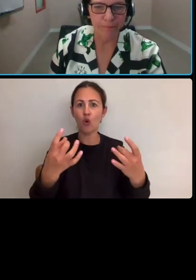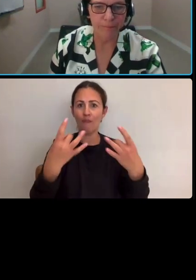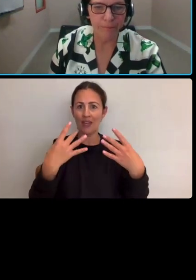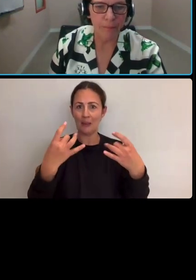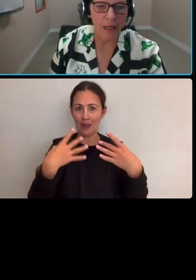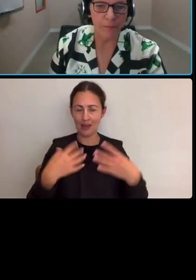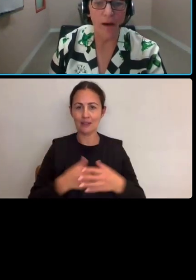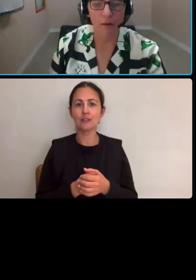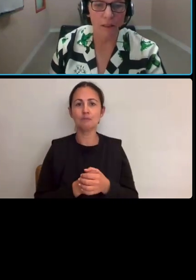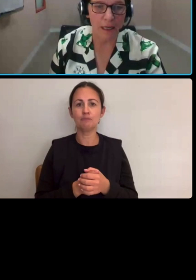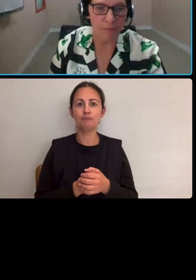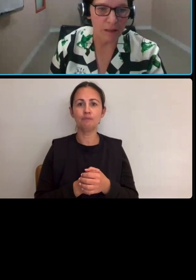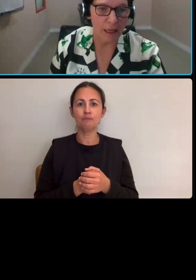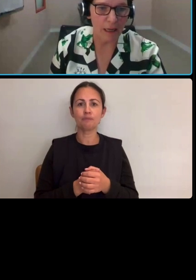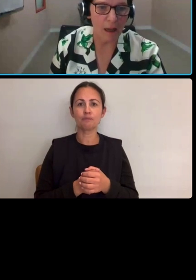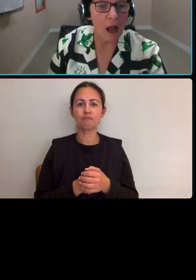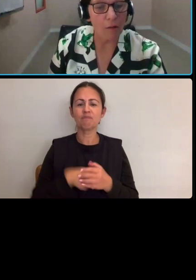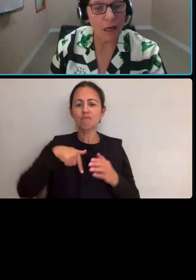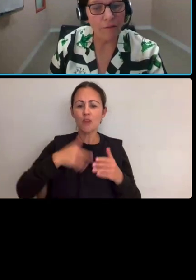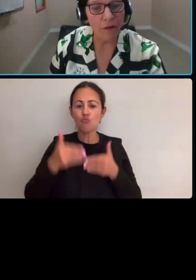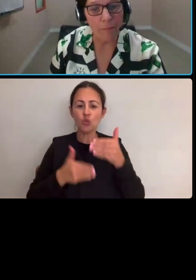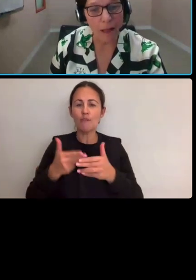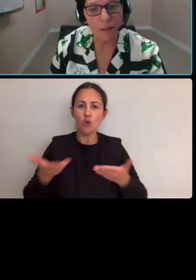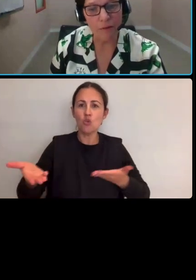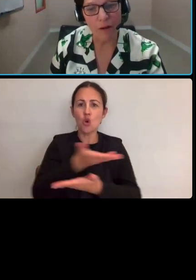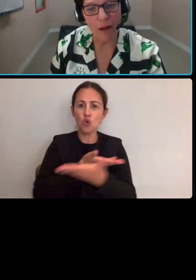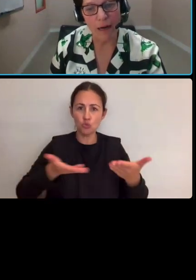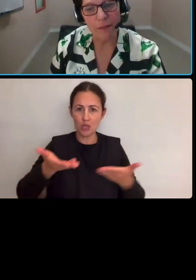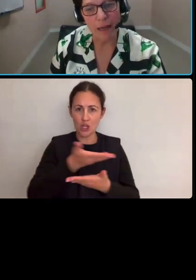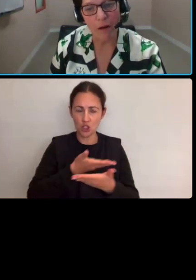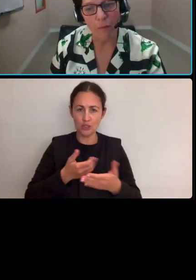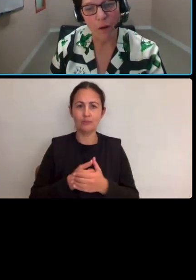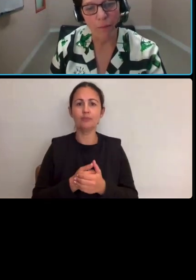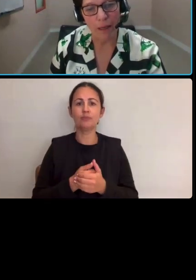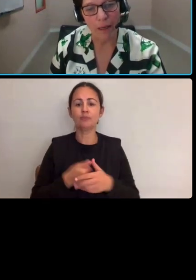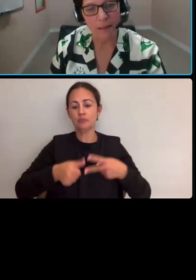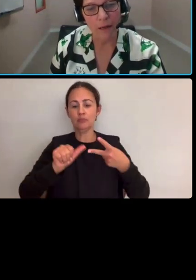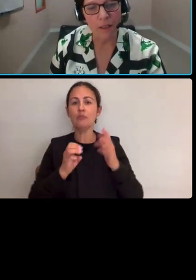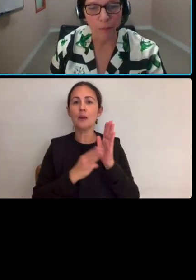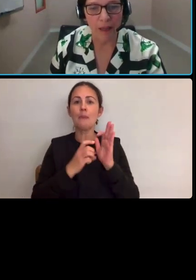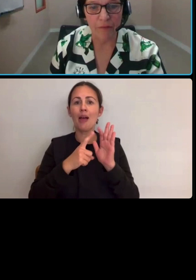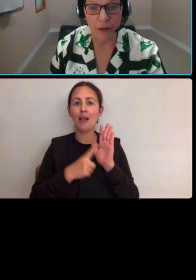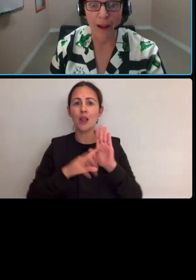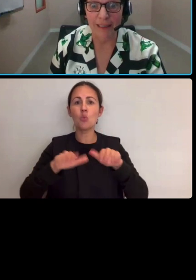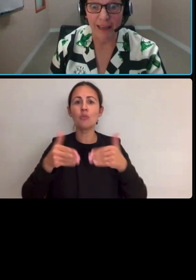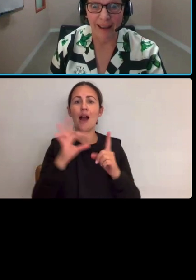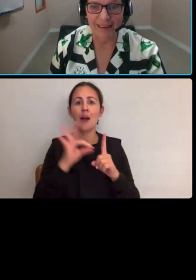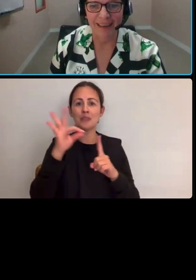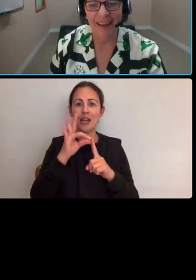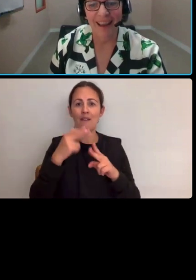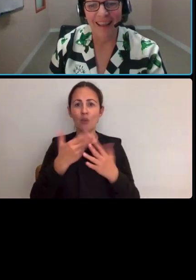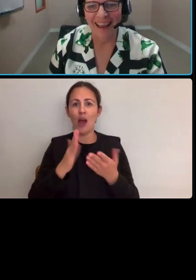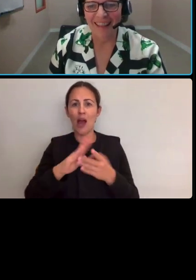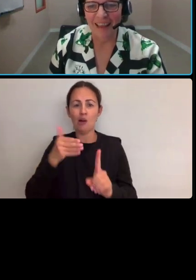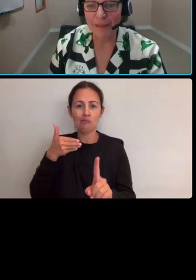undertaking. As part of the consultation we're undertaking, I will then invite Mel to provide an update on the work being done to prepare for the new Aged Care